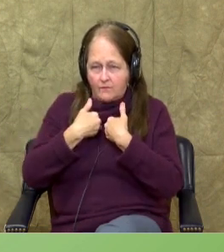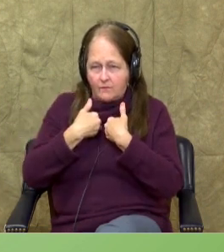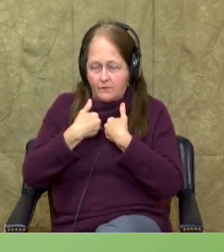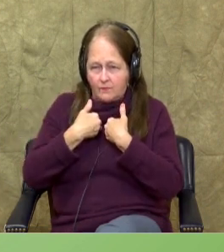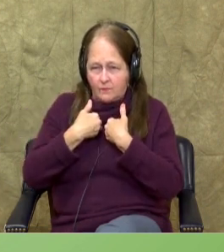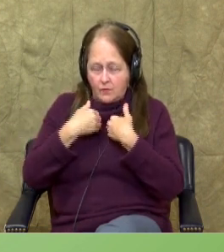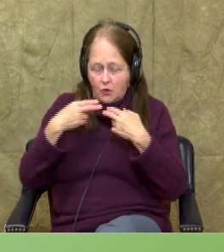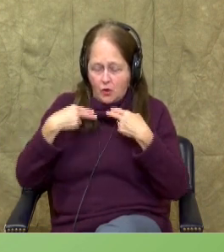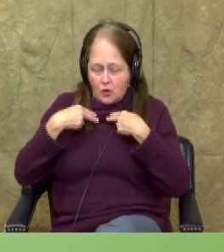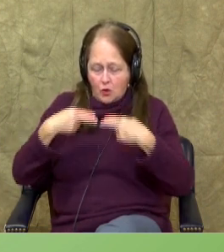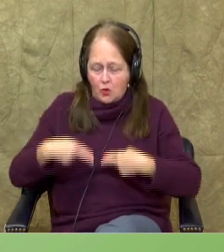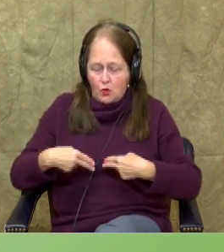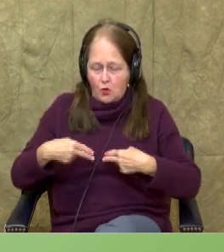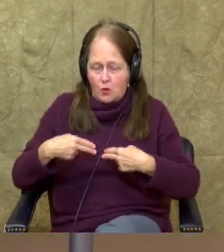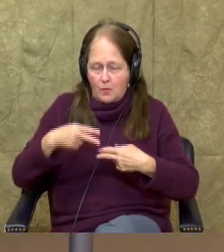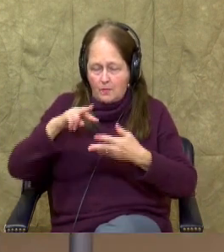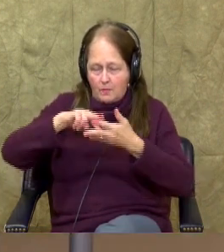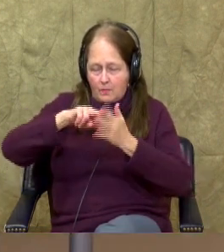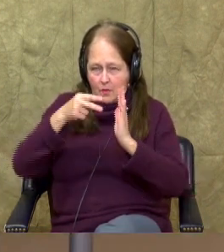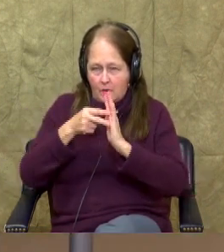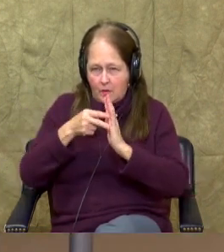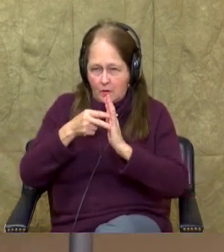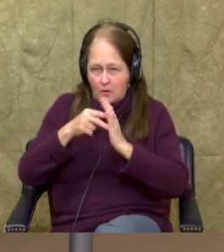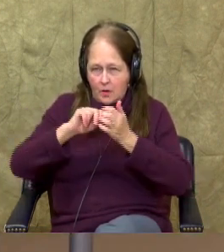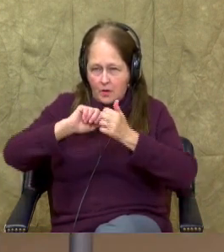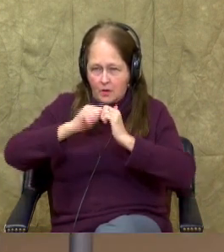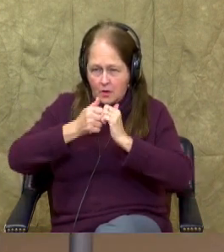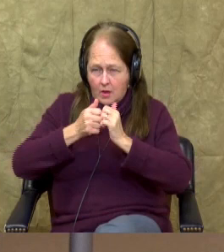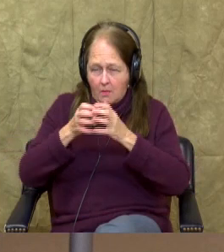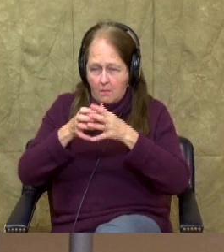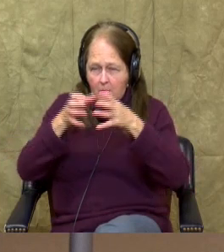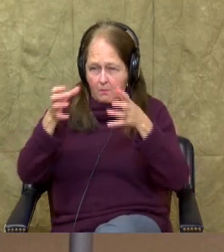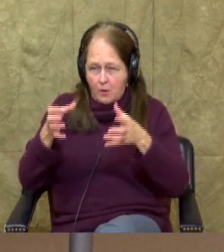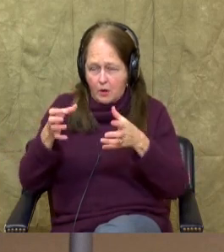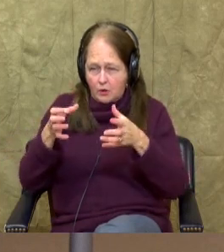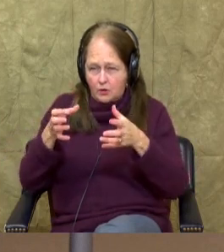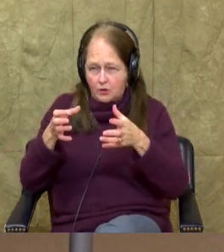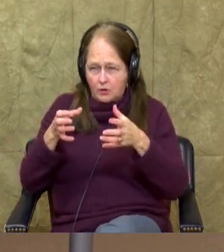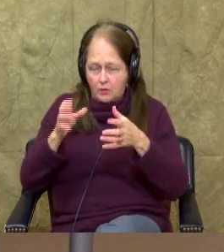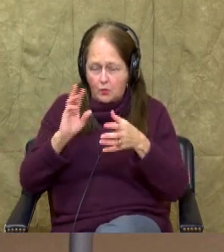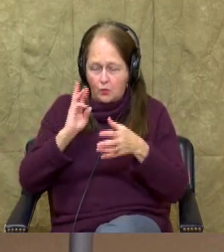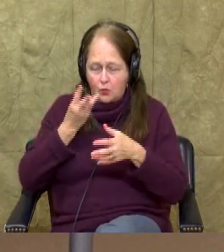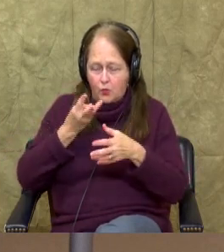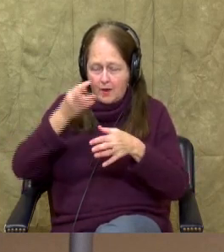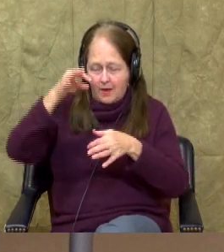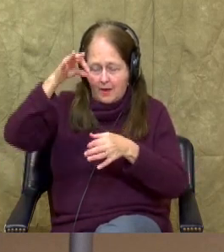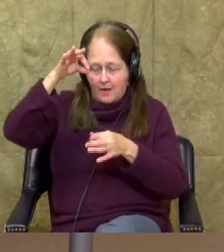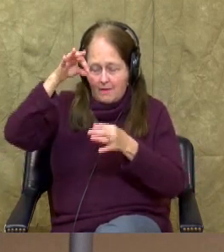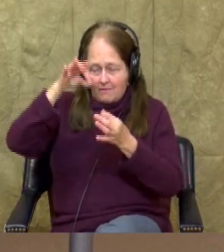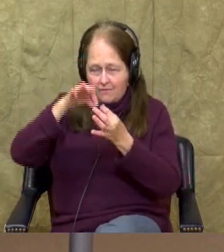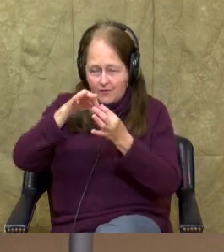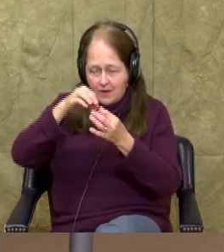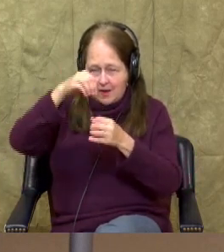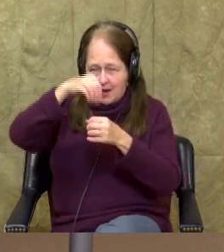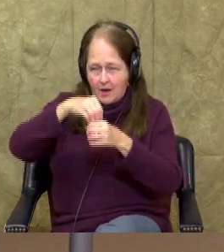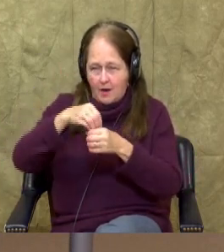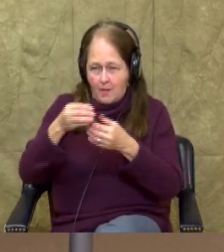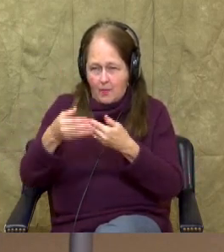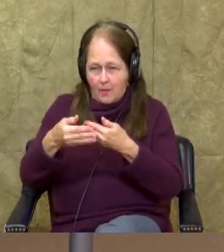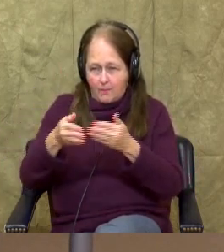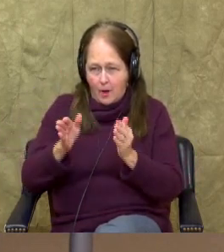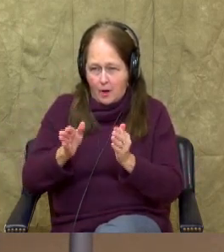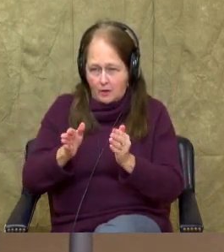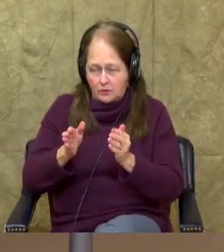in human terms, that means how much stuff can we fit into this box?